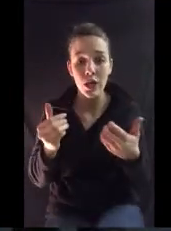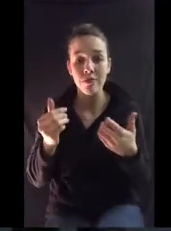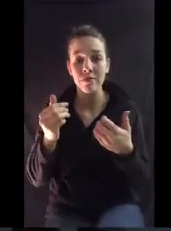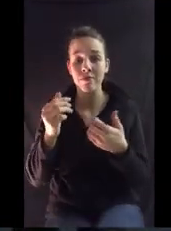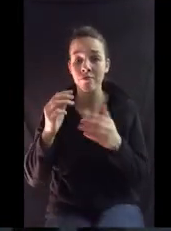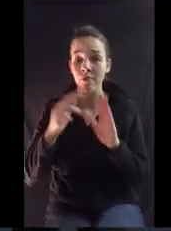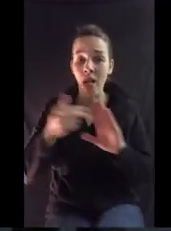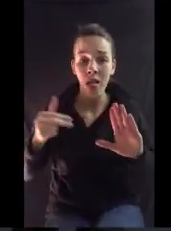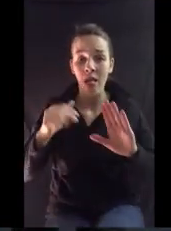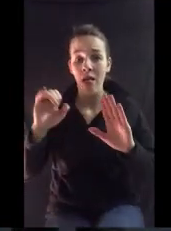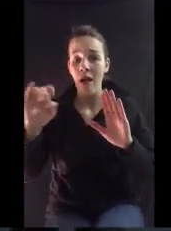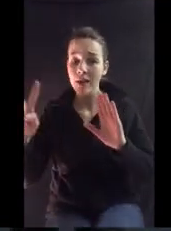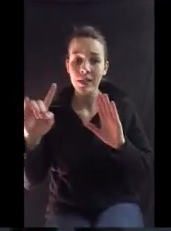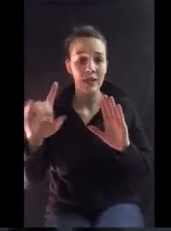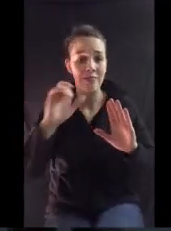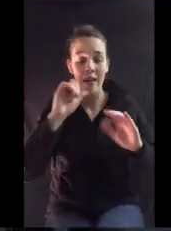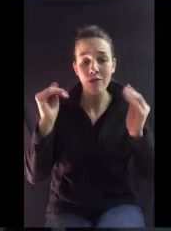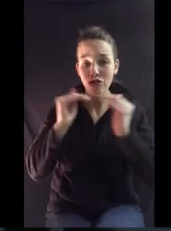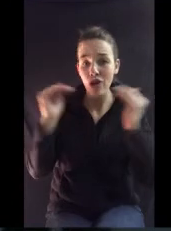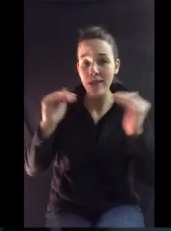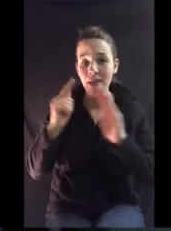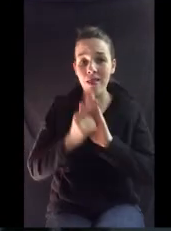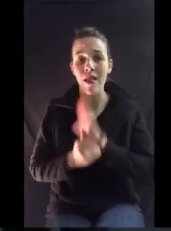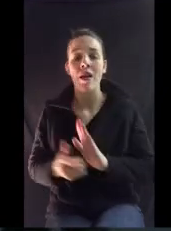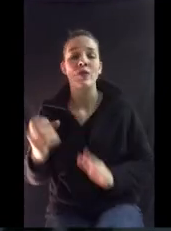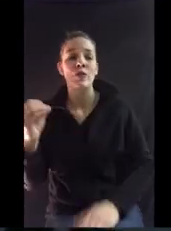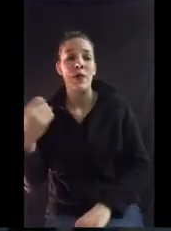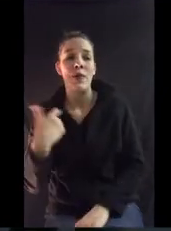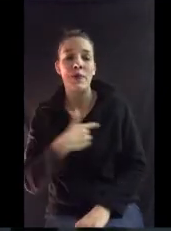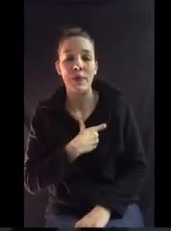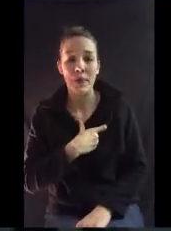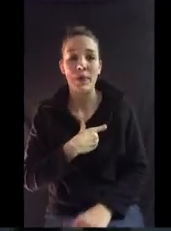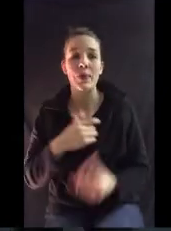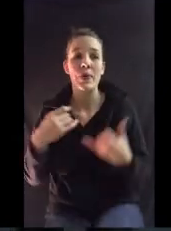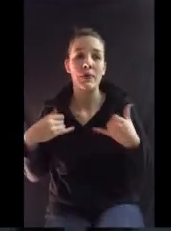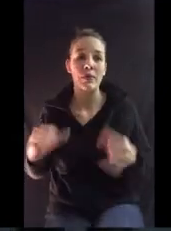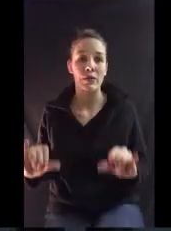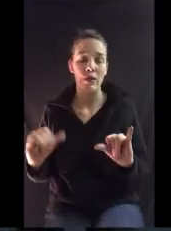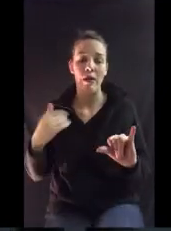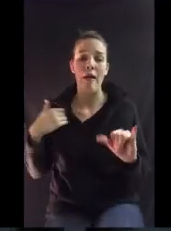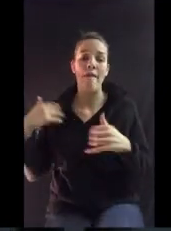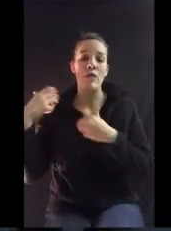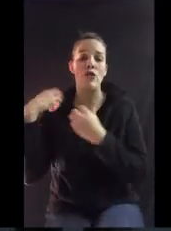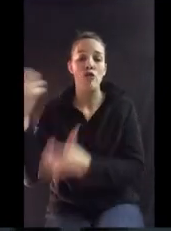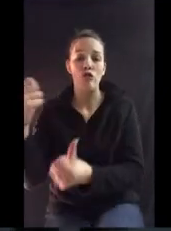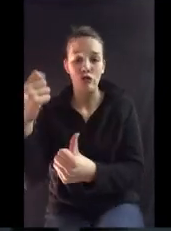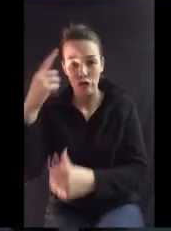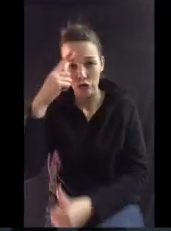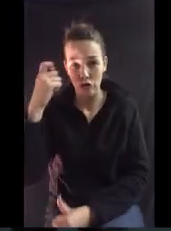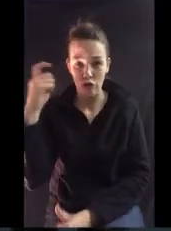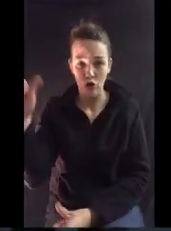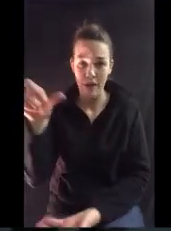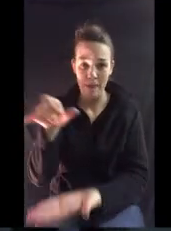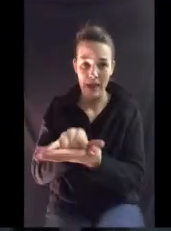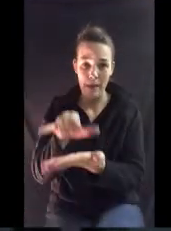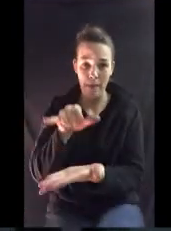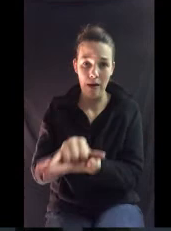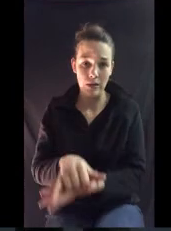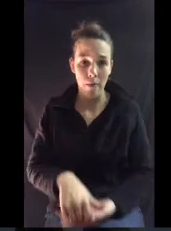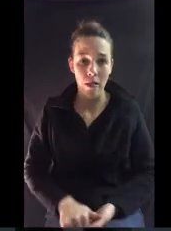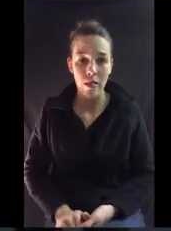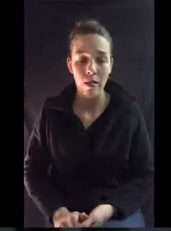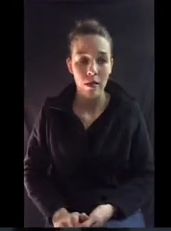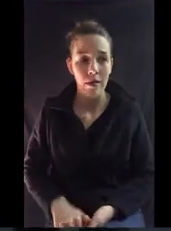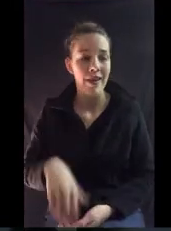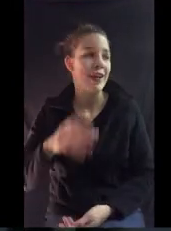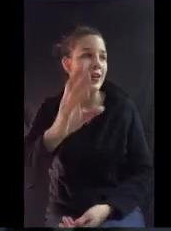racism, segregation, stripped identities, and unjust laws. And so we still have the courage to